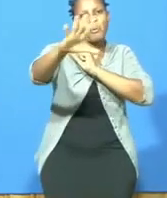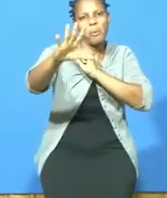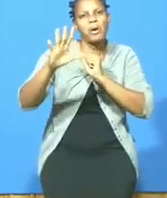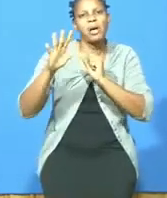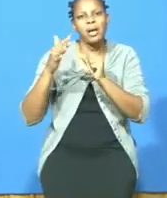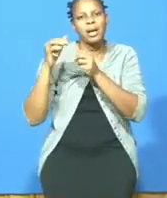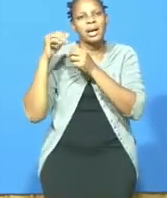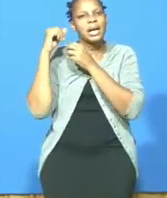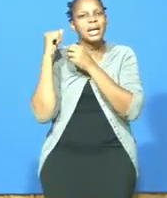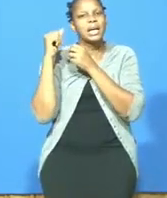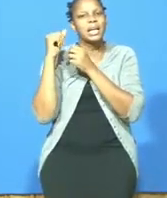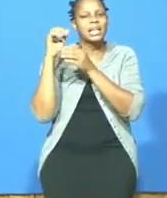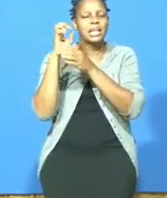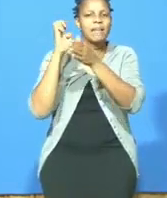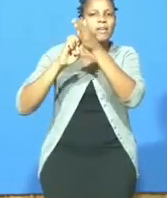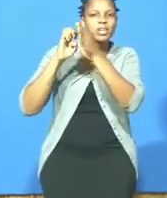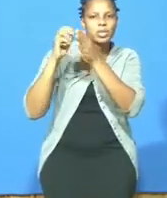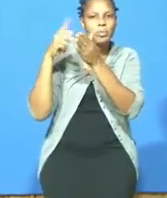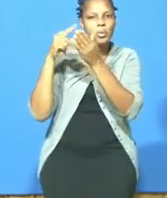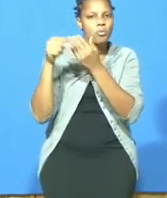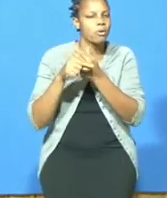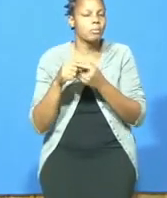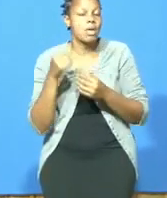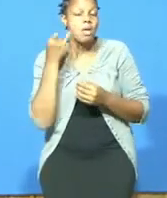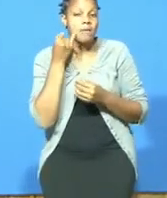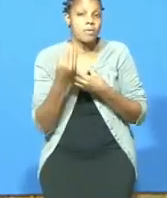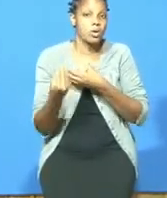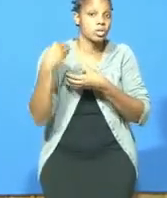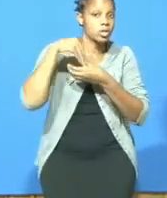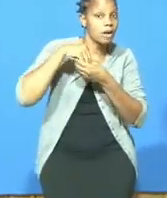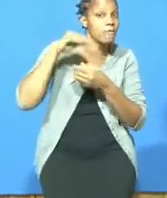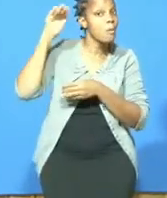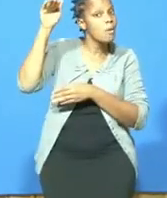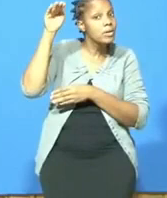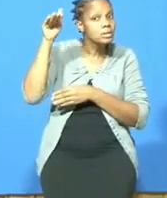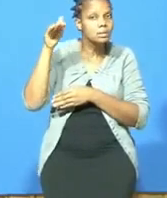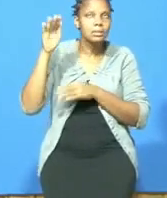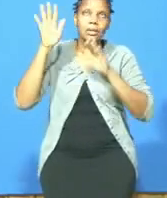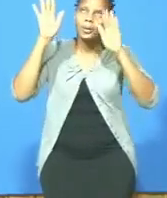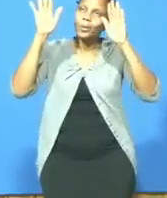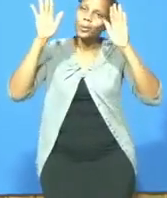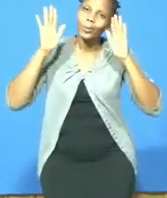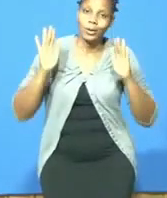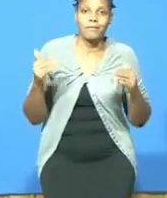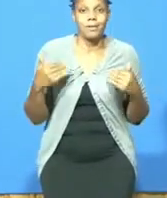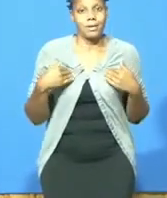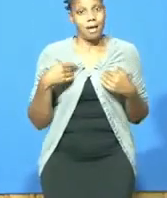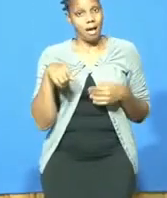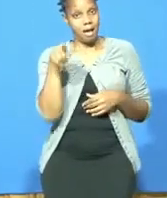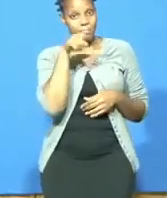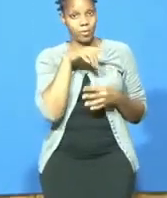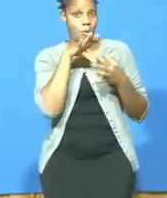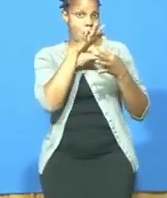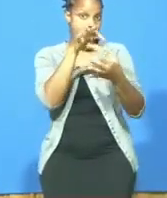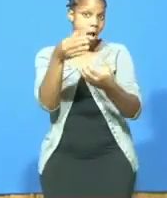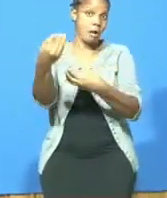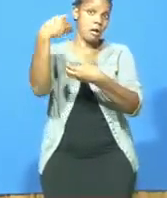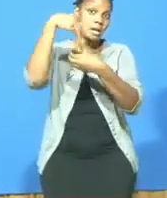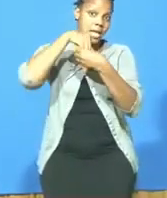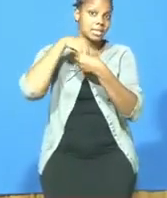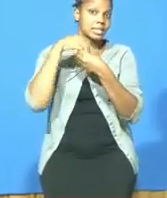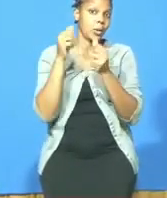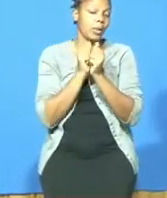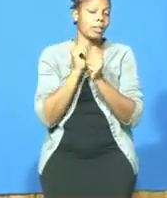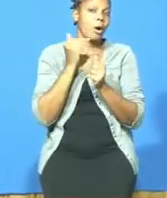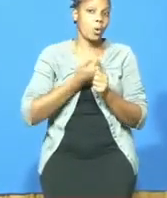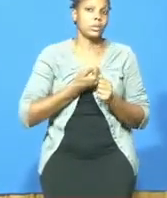are joining us from overseas, it is so wonderful to have you connected with us